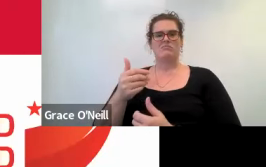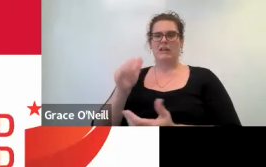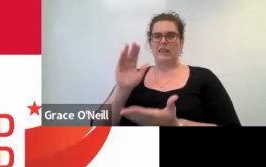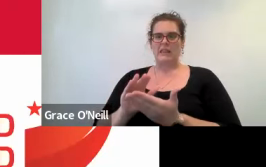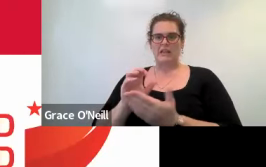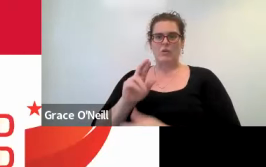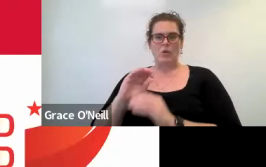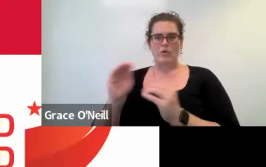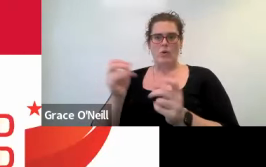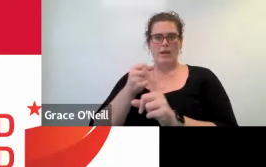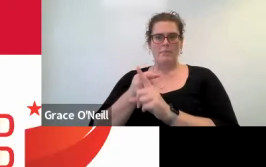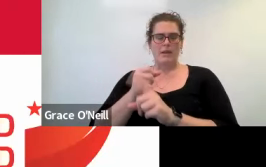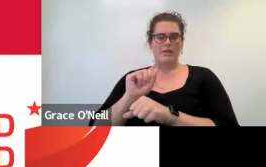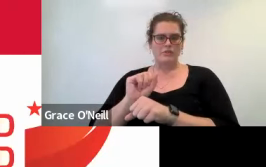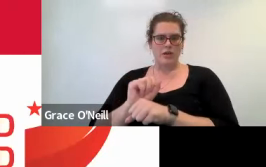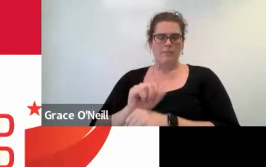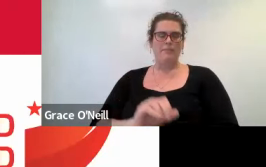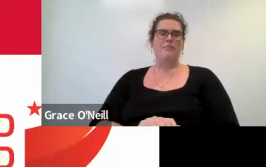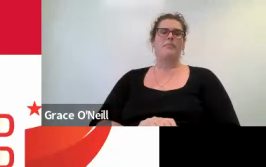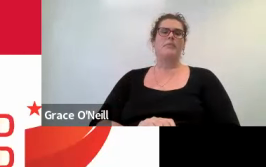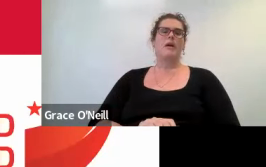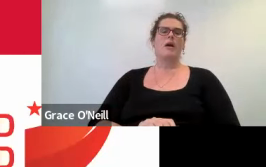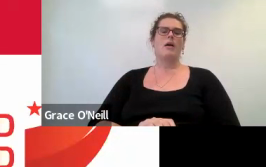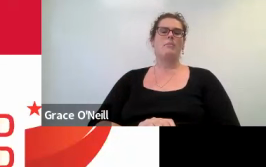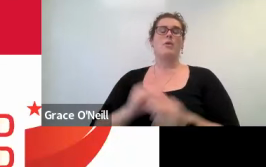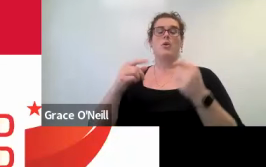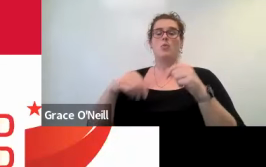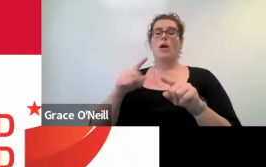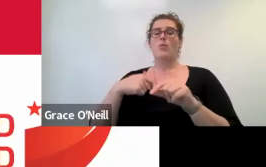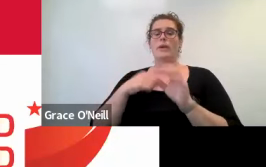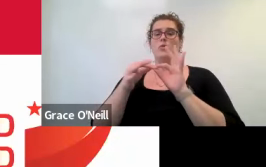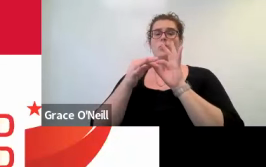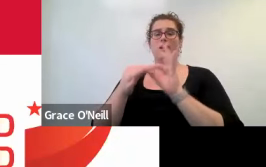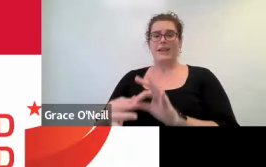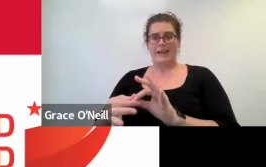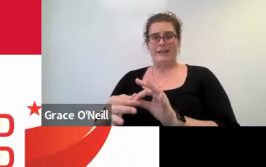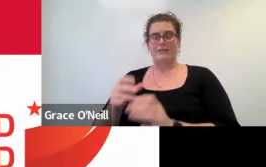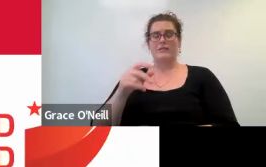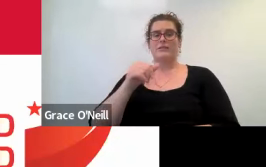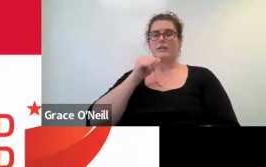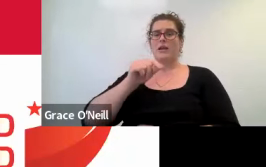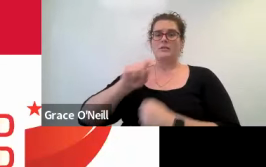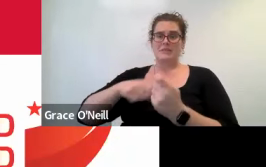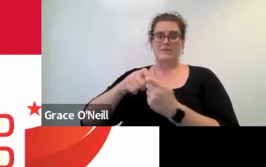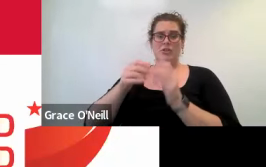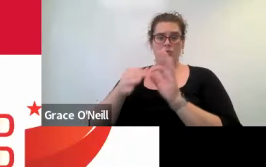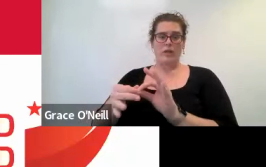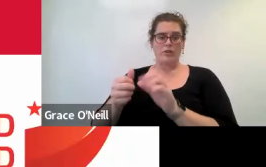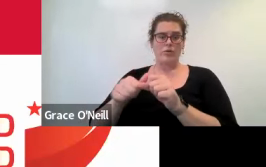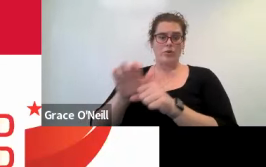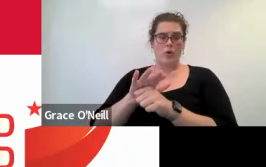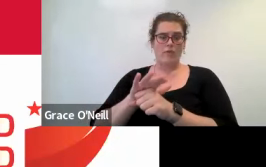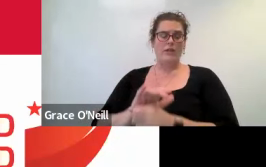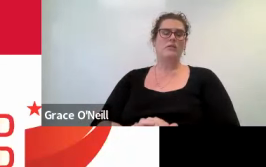And what we related this to in further discussions unrelated specifically to COVID is that many of the people that